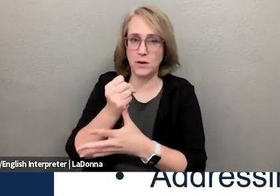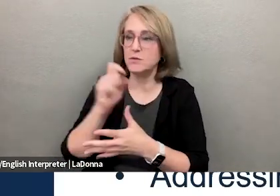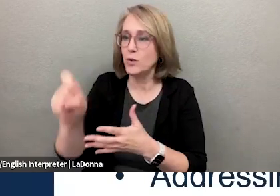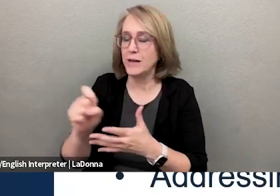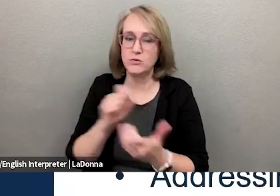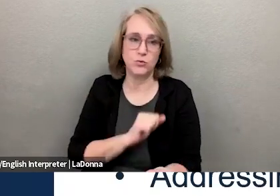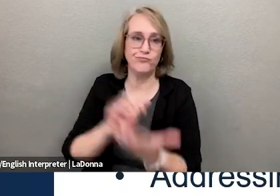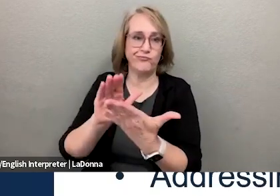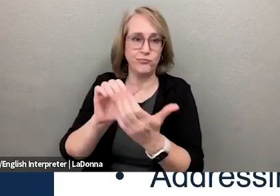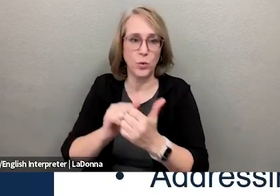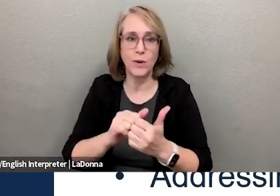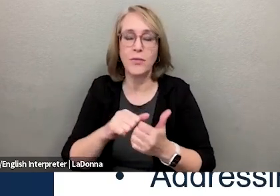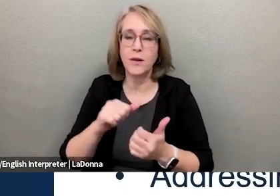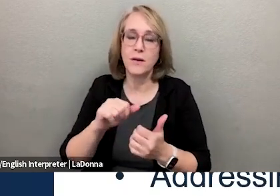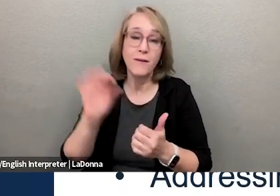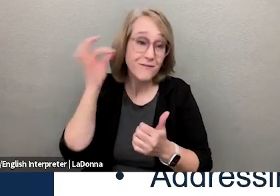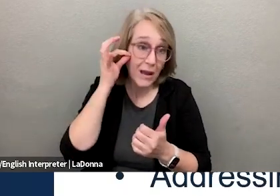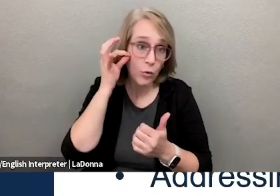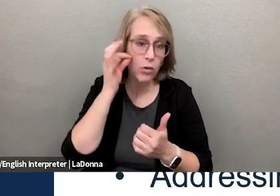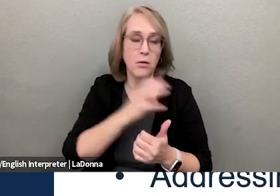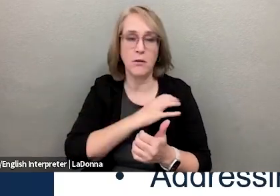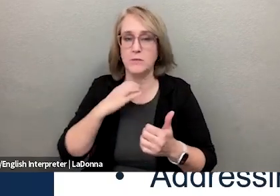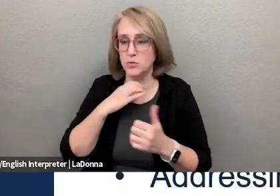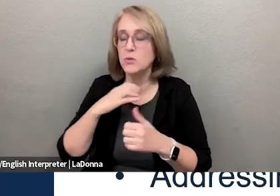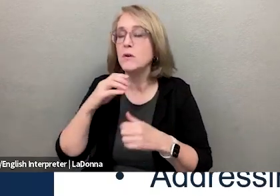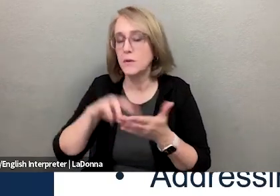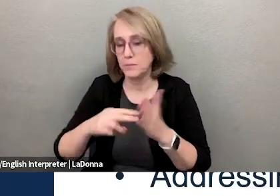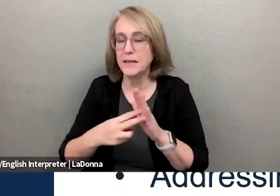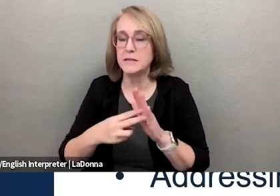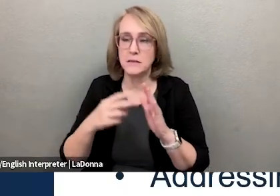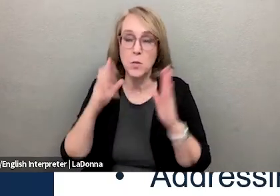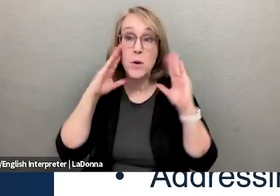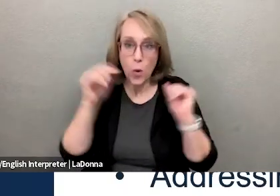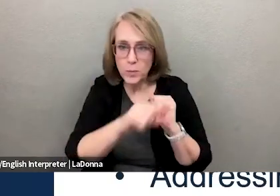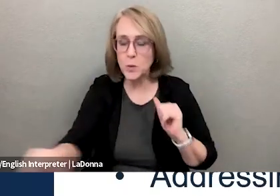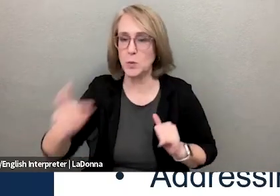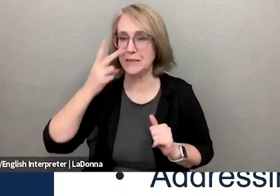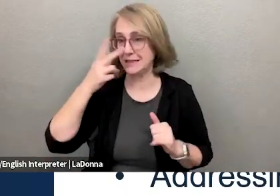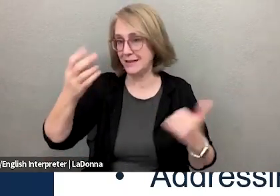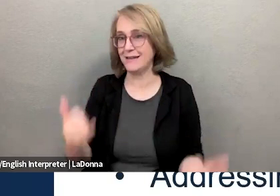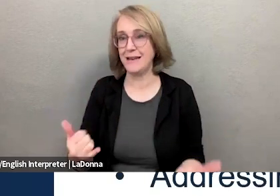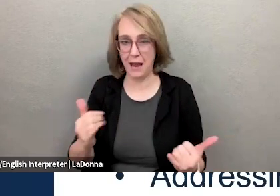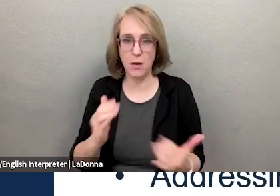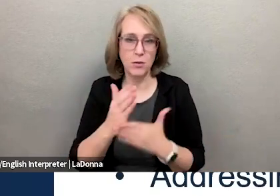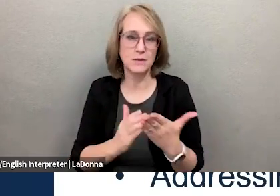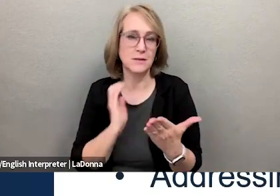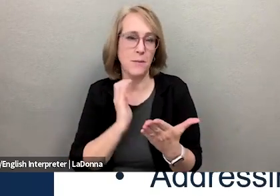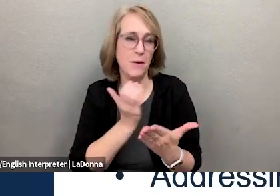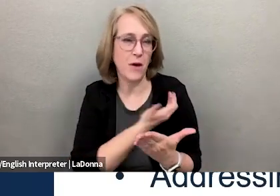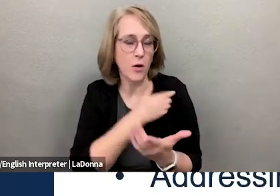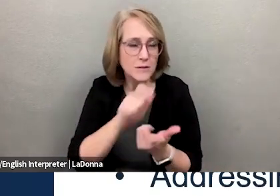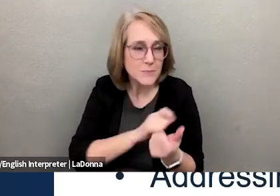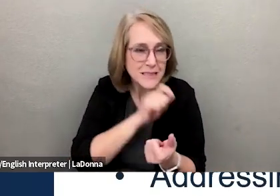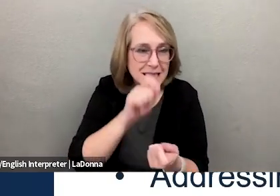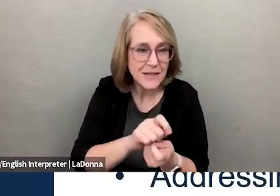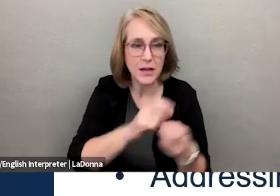advance the strategy. But we hope that this provided a clear framework of some specific